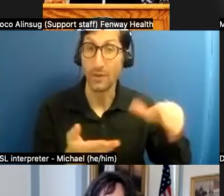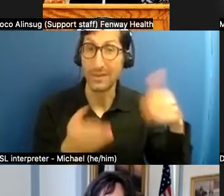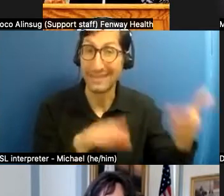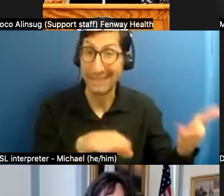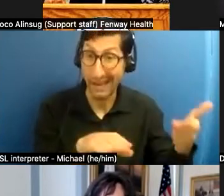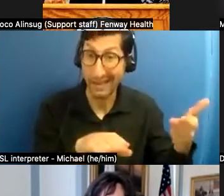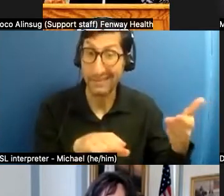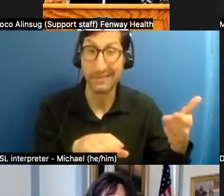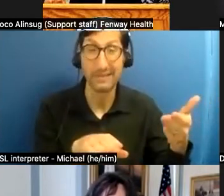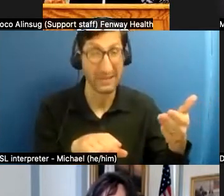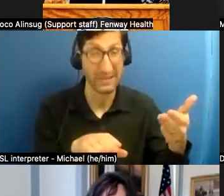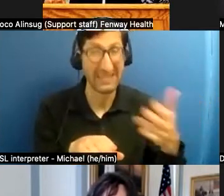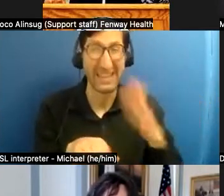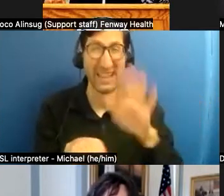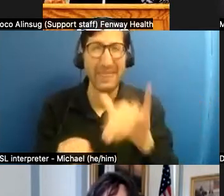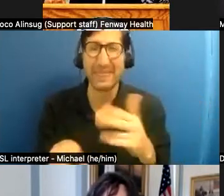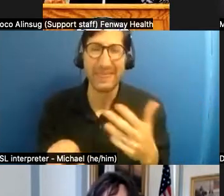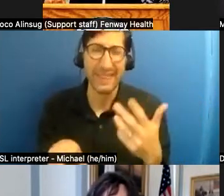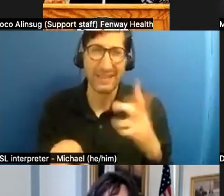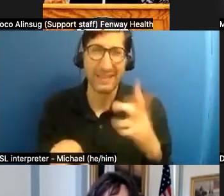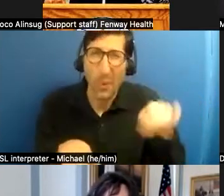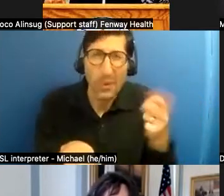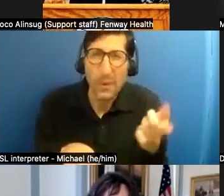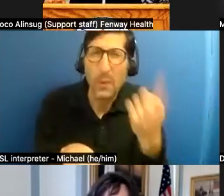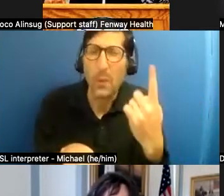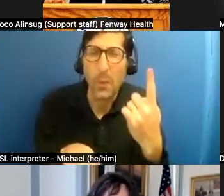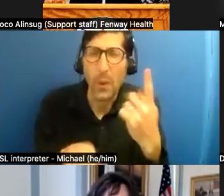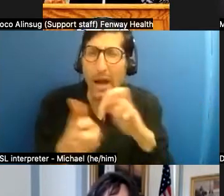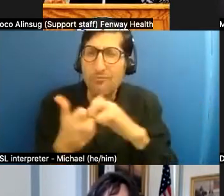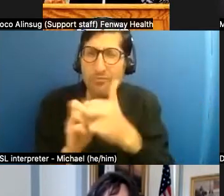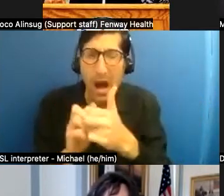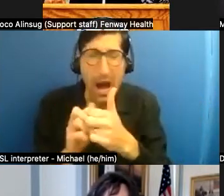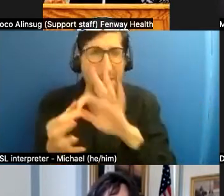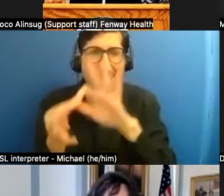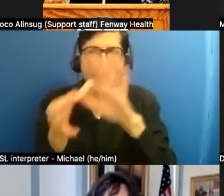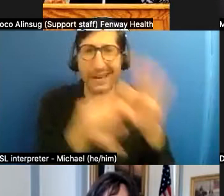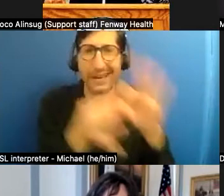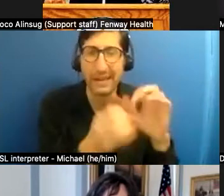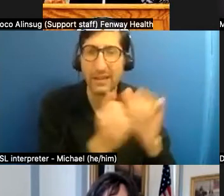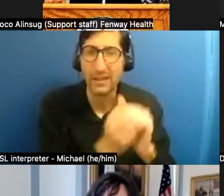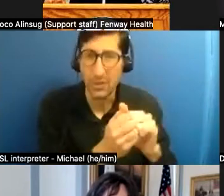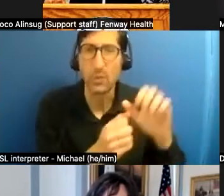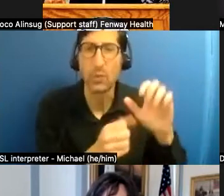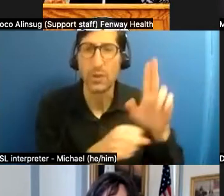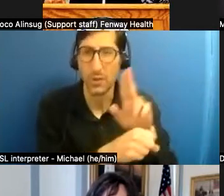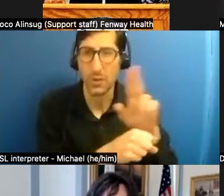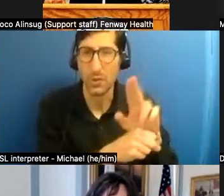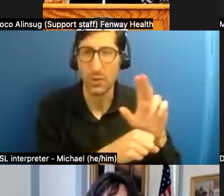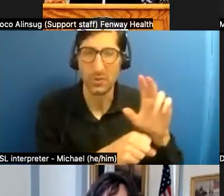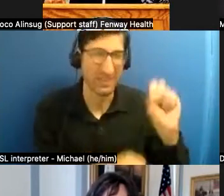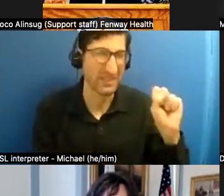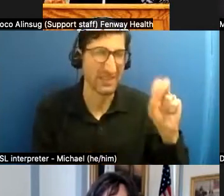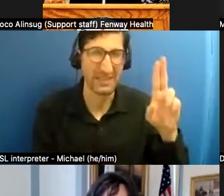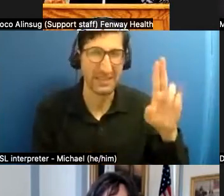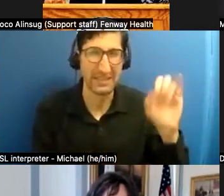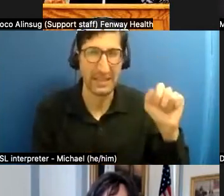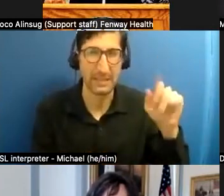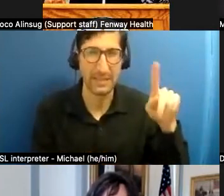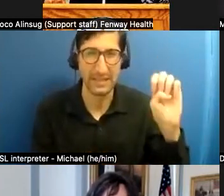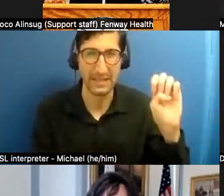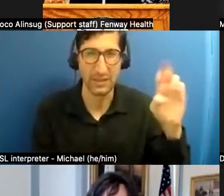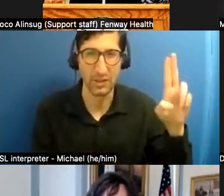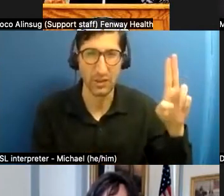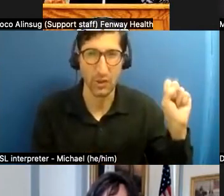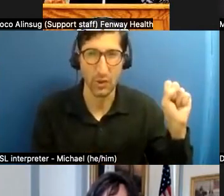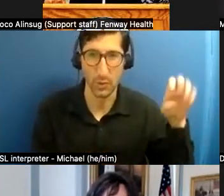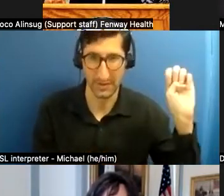really a very small tip of the iceberg of the harms associated with substance use. There are a